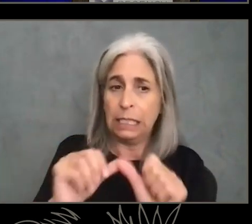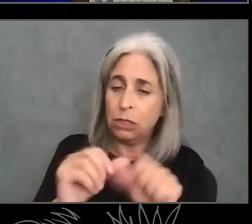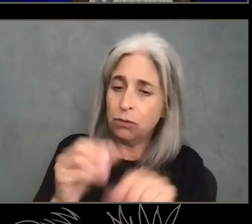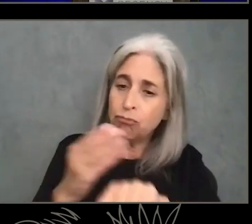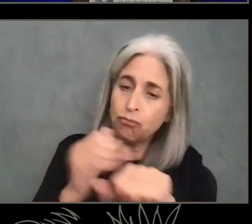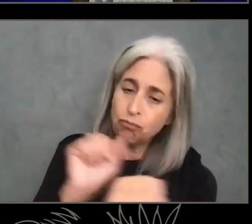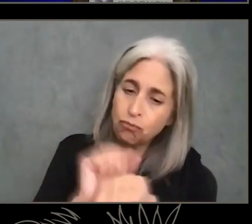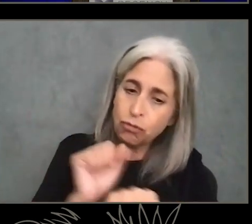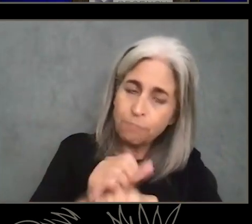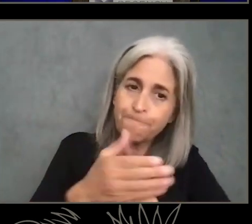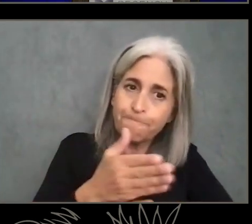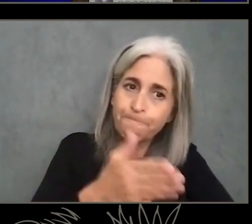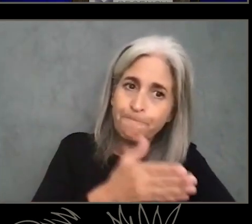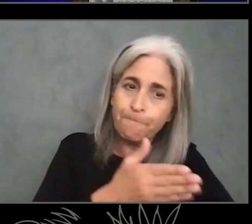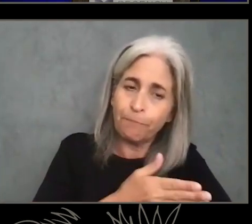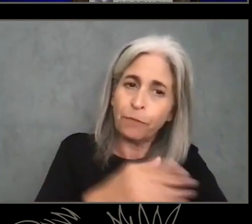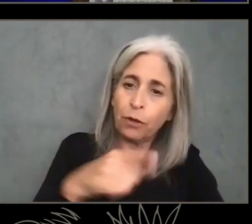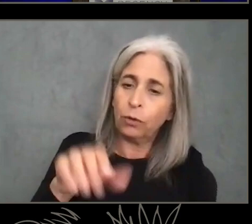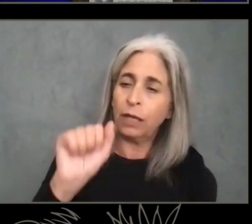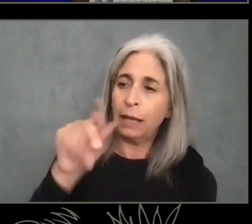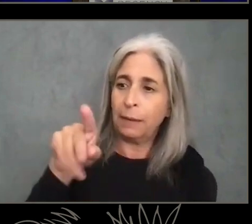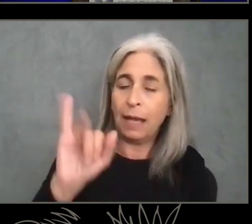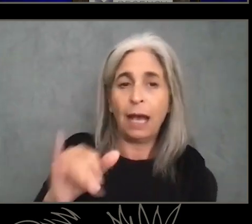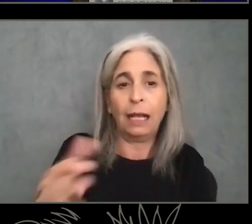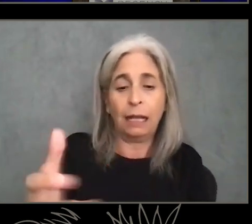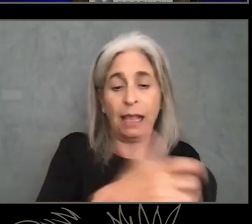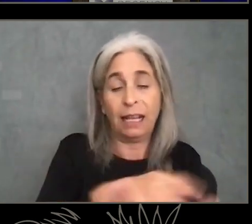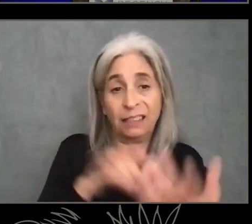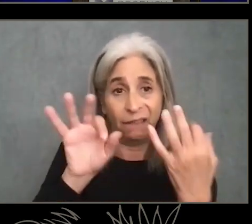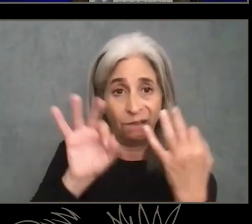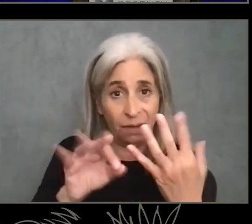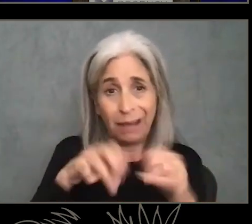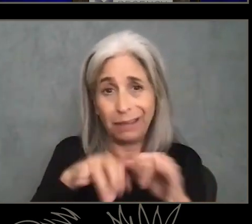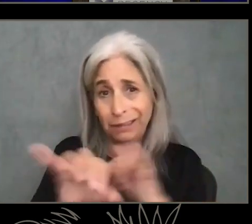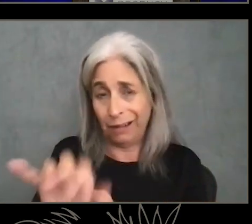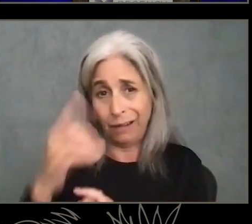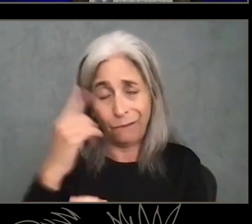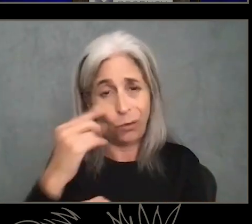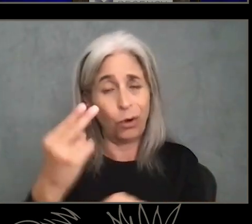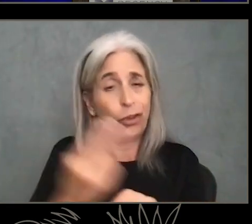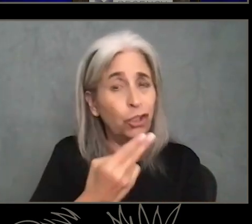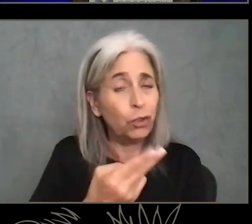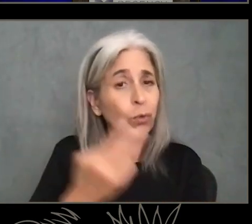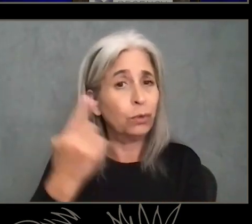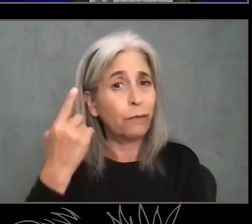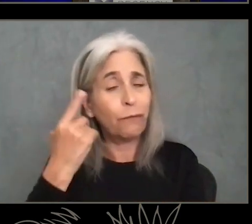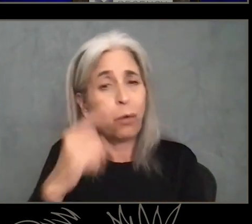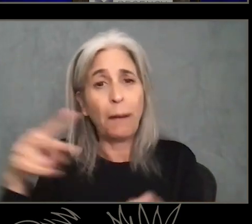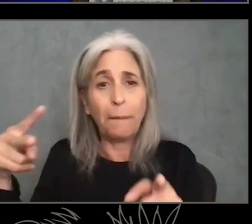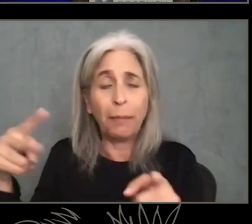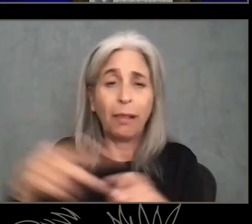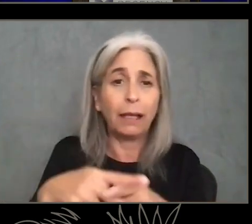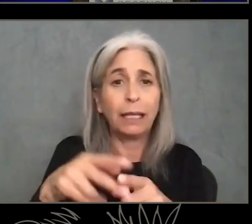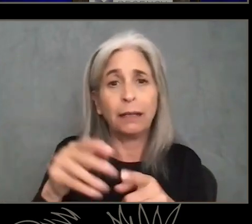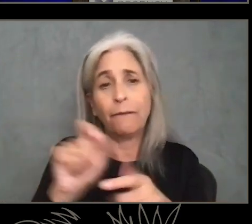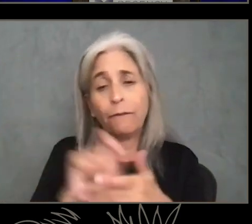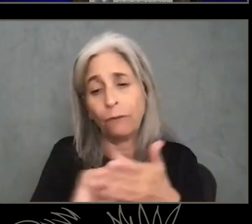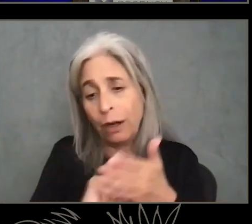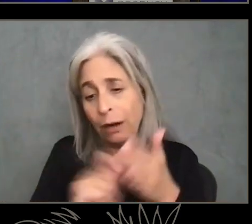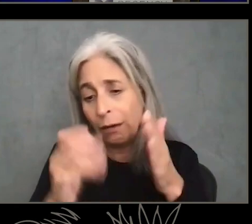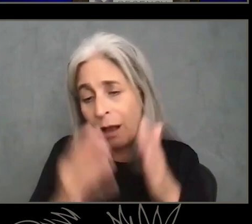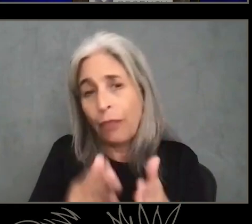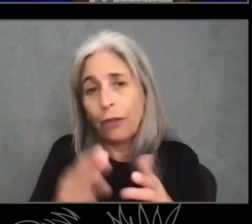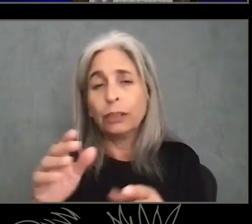to work on those APIs and getting more feedback for the usage for, like I said, plugin authors, framework